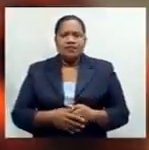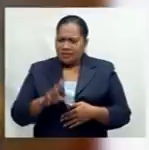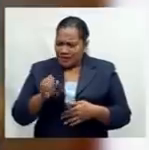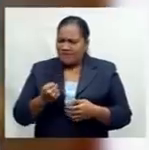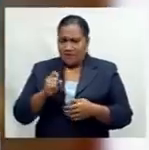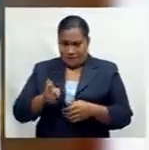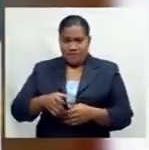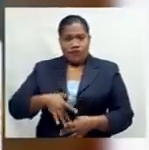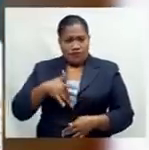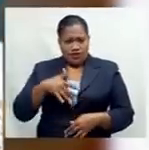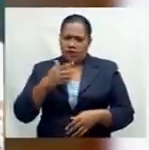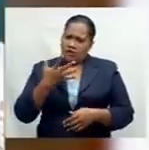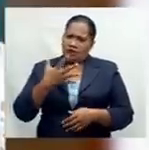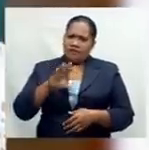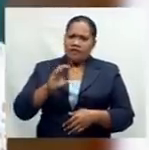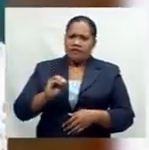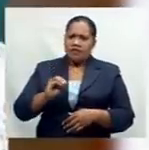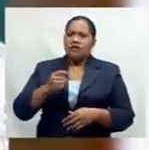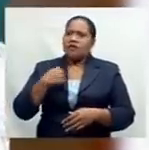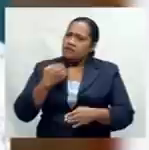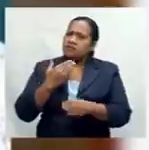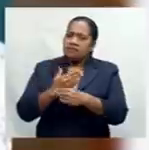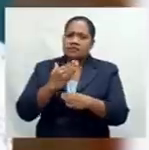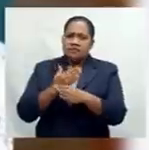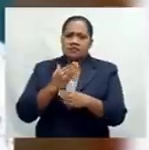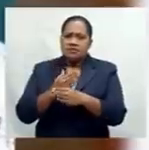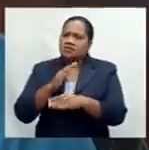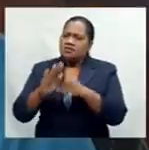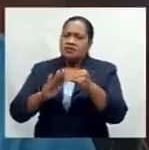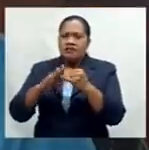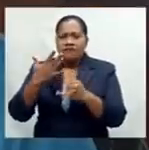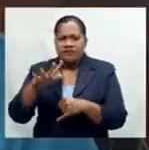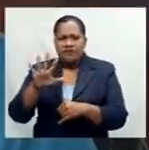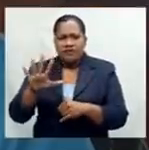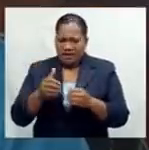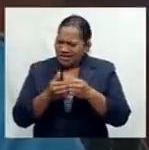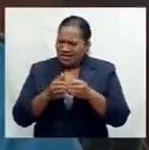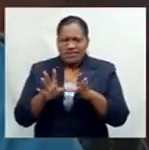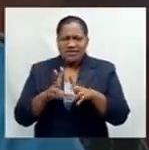feel that you're 50 and you're going to work up until 55, start